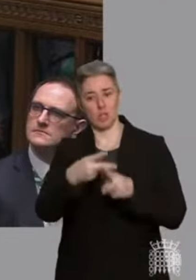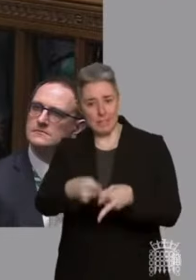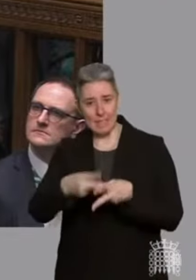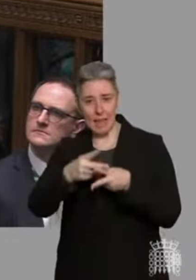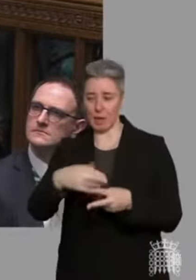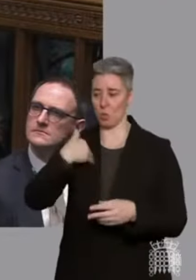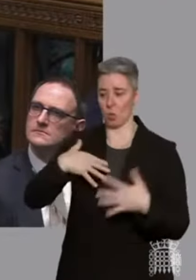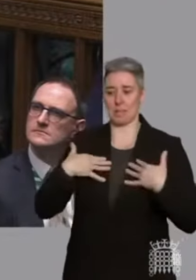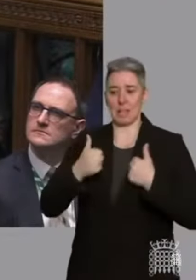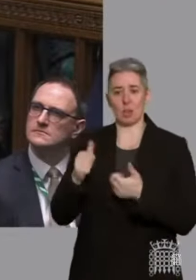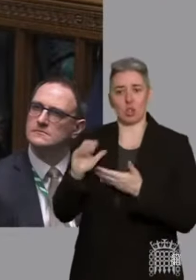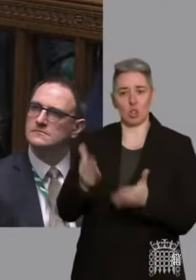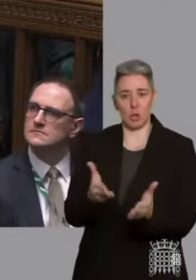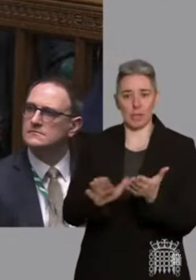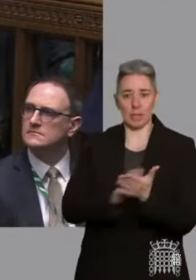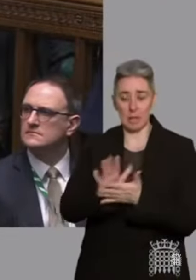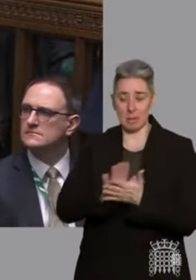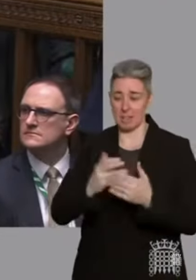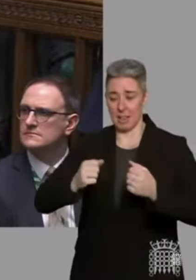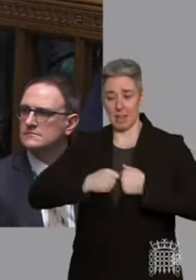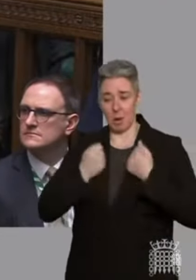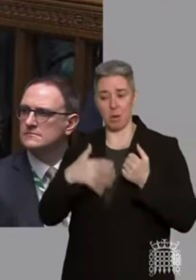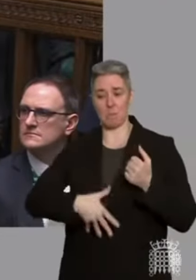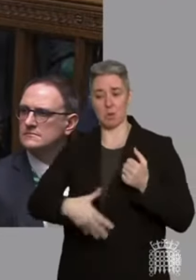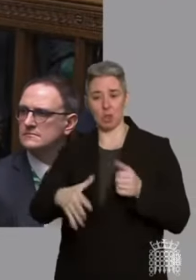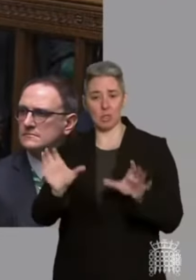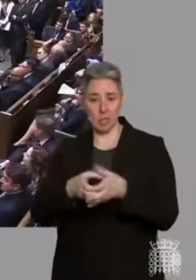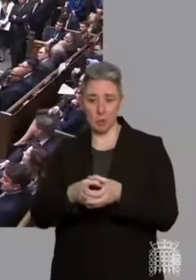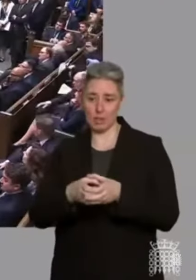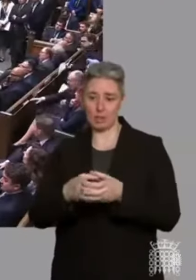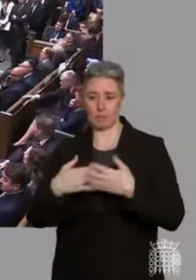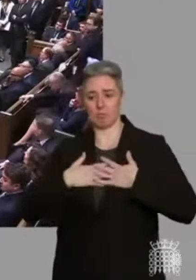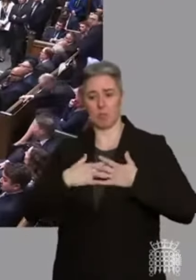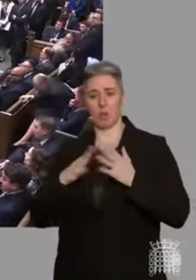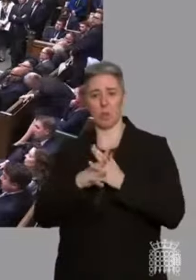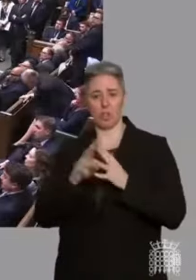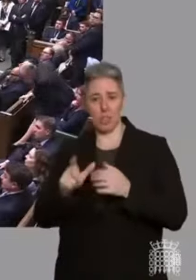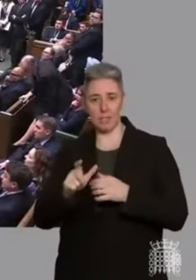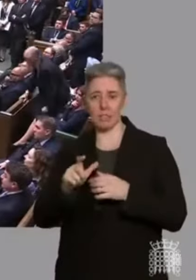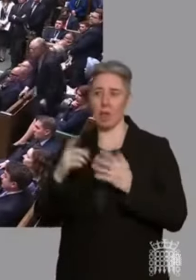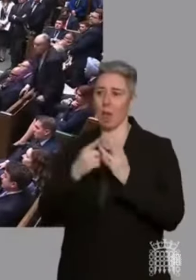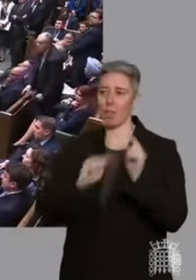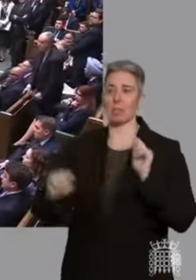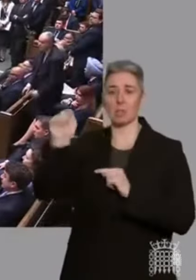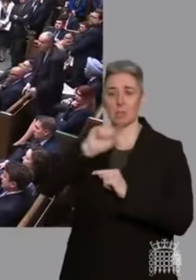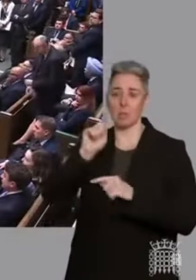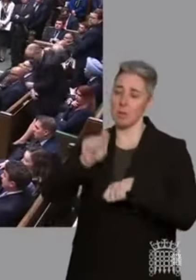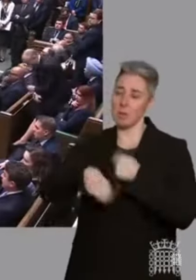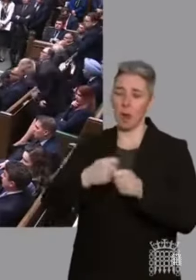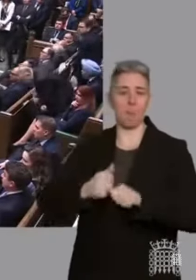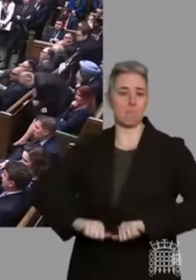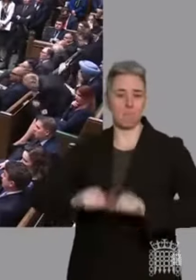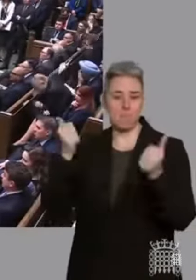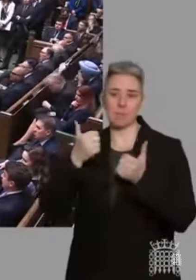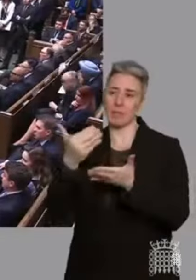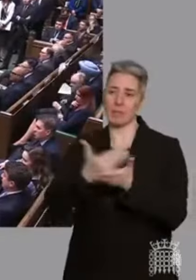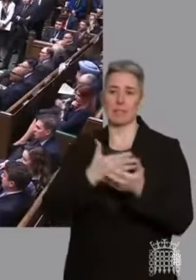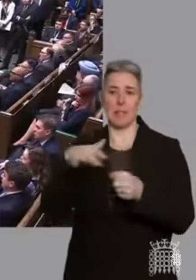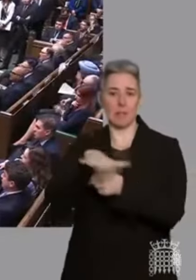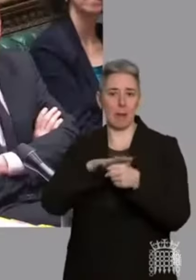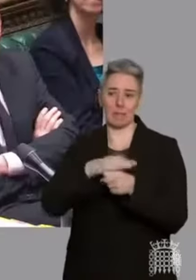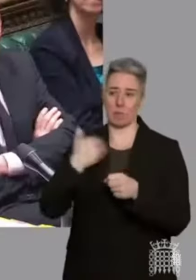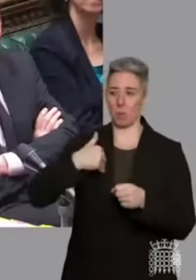and those around the rest of the country are the safest places in the world for women to give birth? I thank him for raising this important issue. Women and